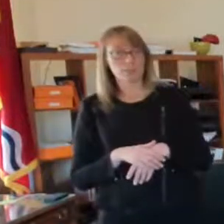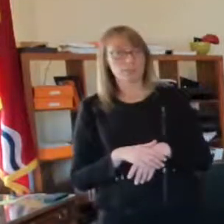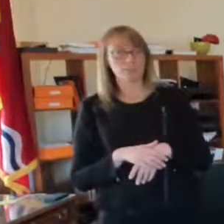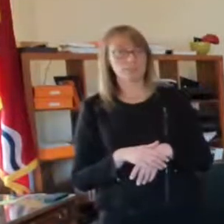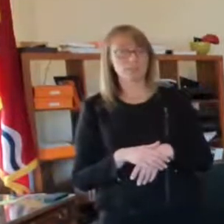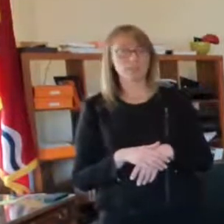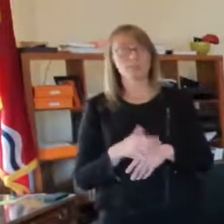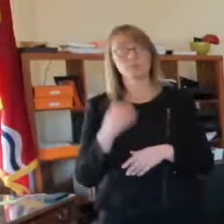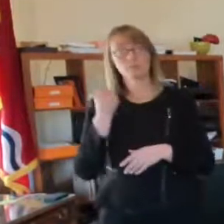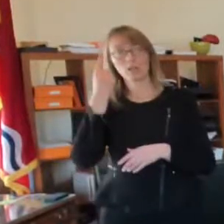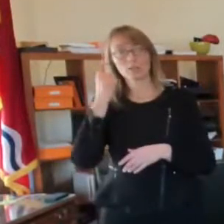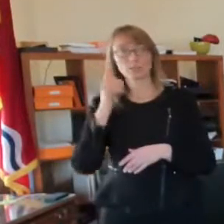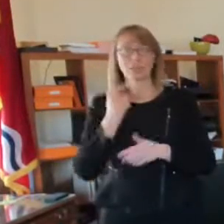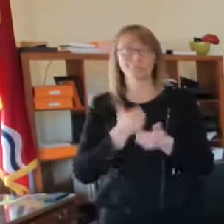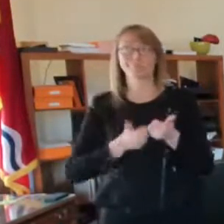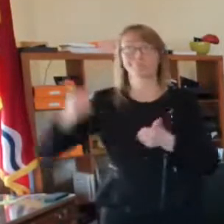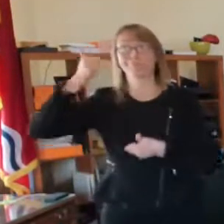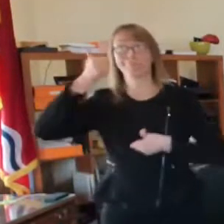And,